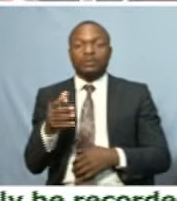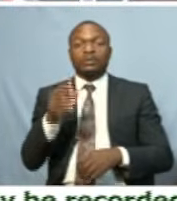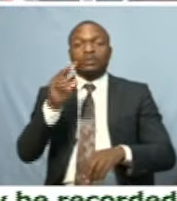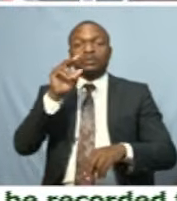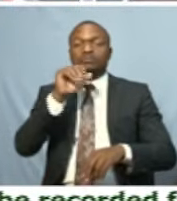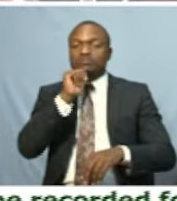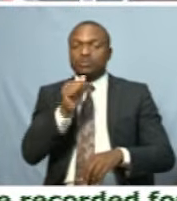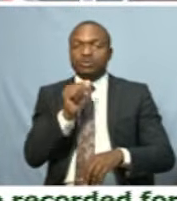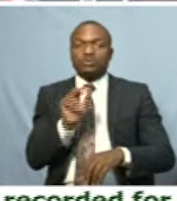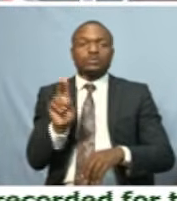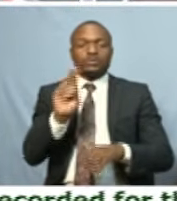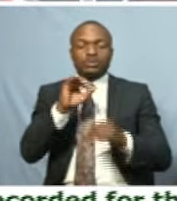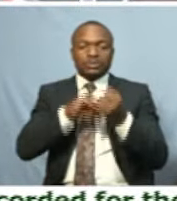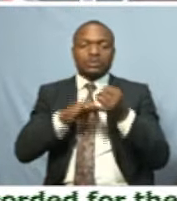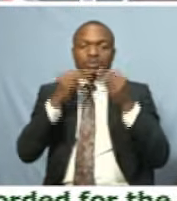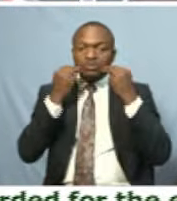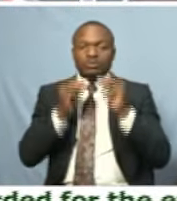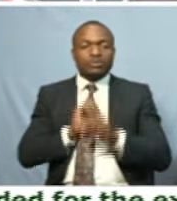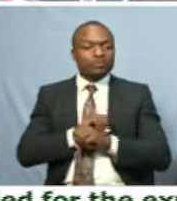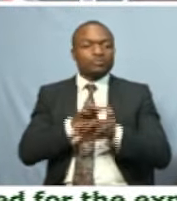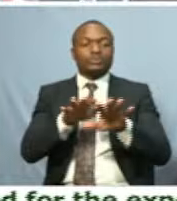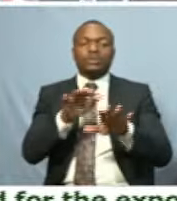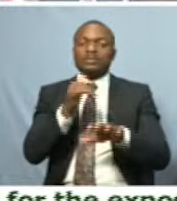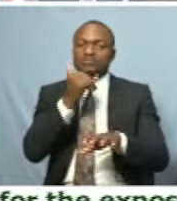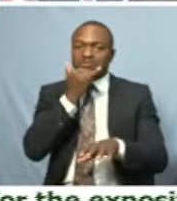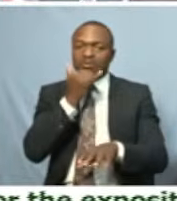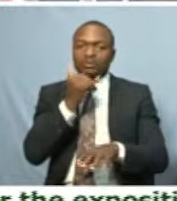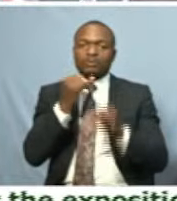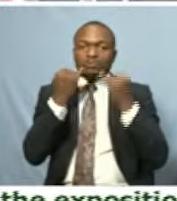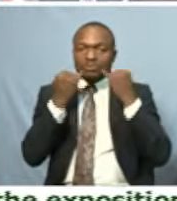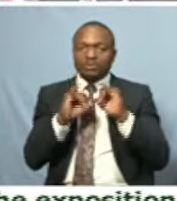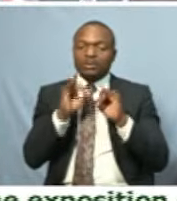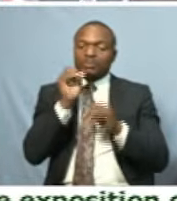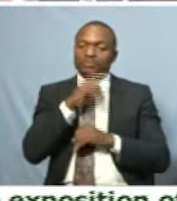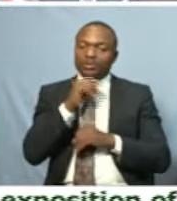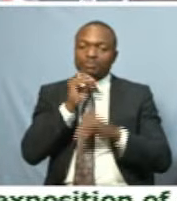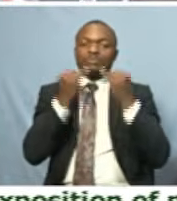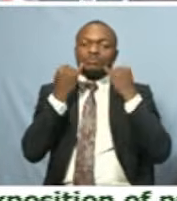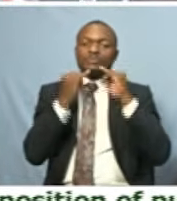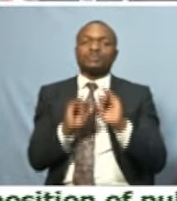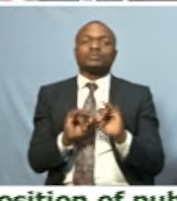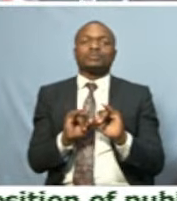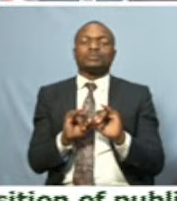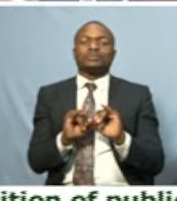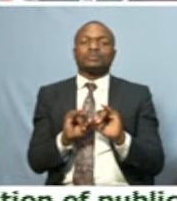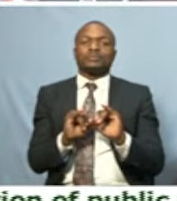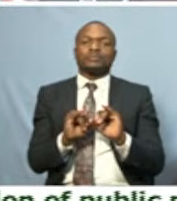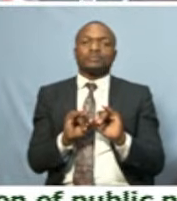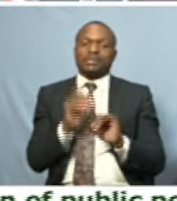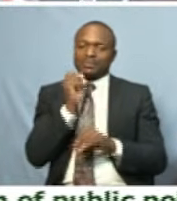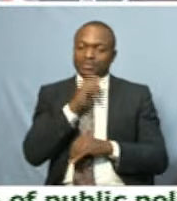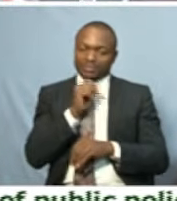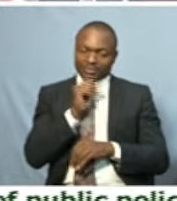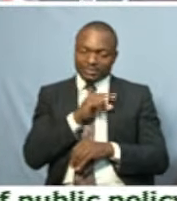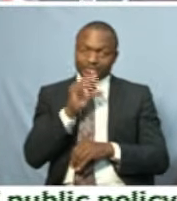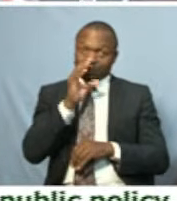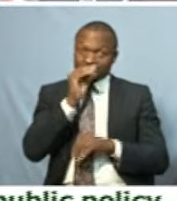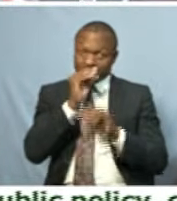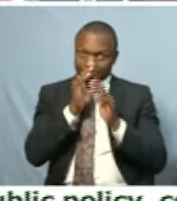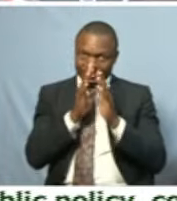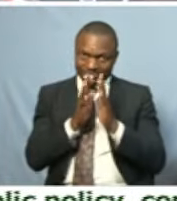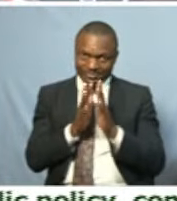for spreading what I've just talked about, misinformation, disinformation, and also falsehood. Madam